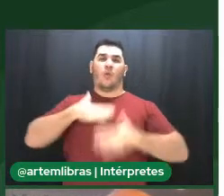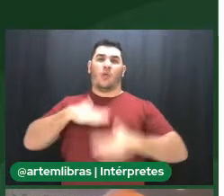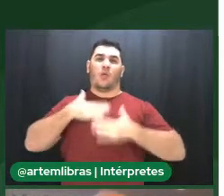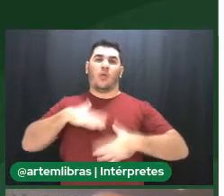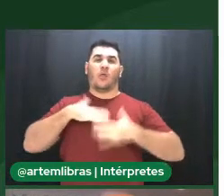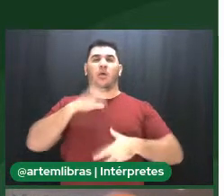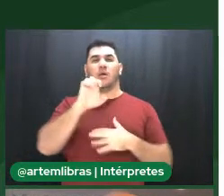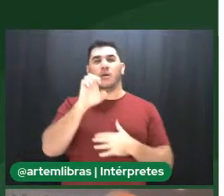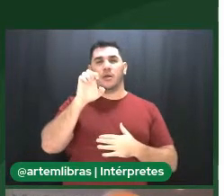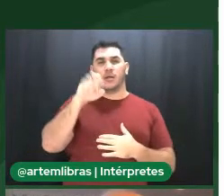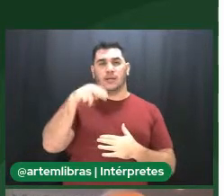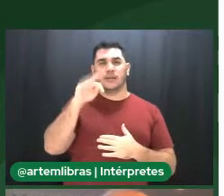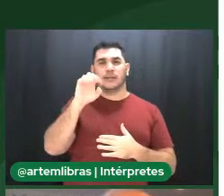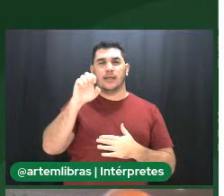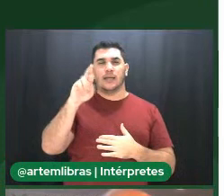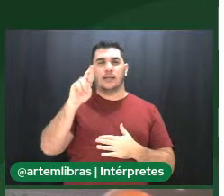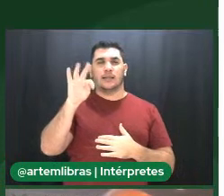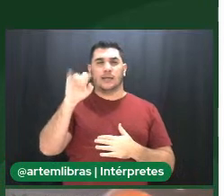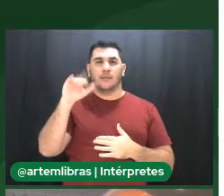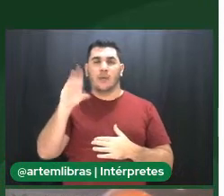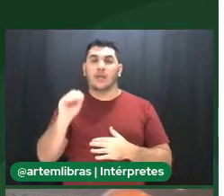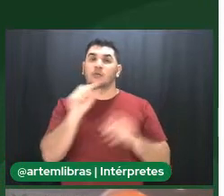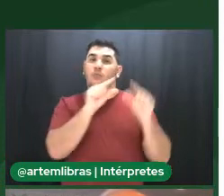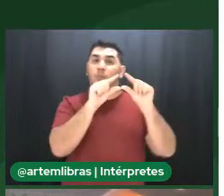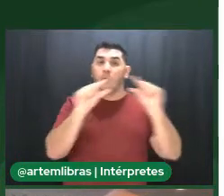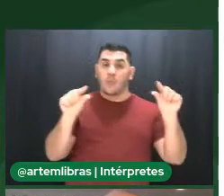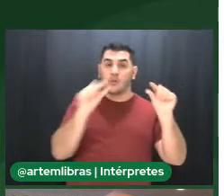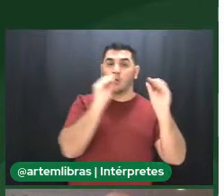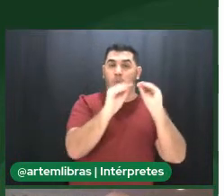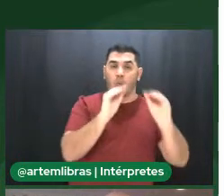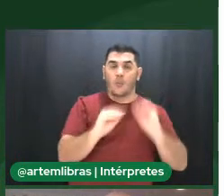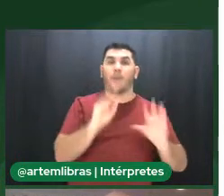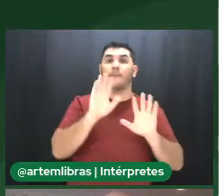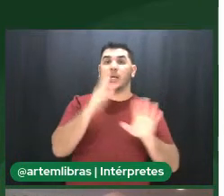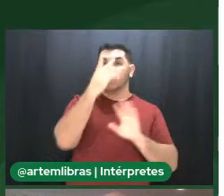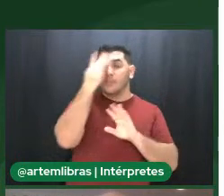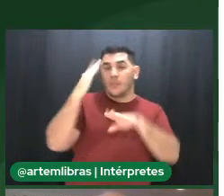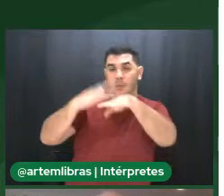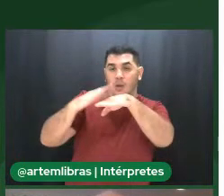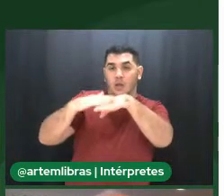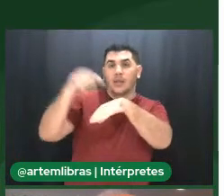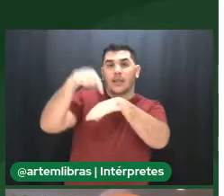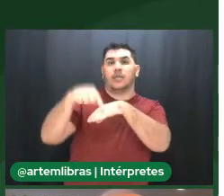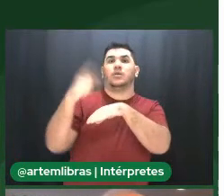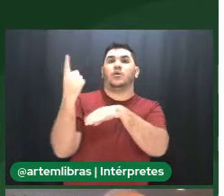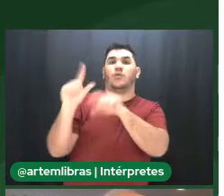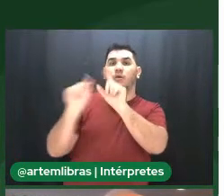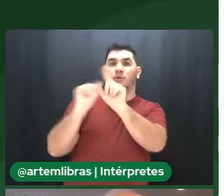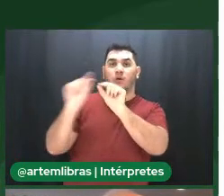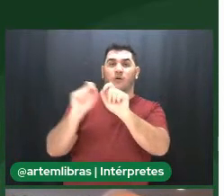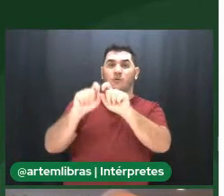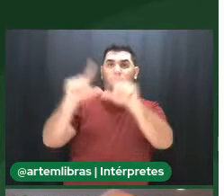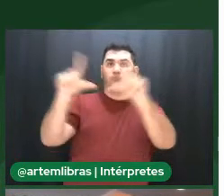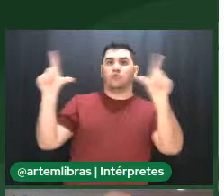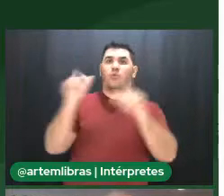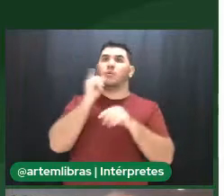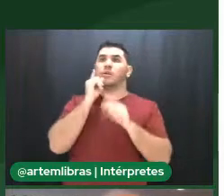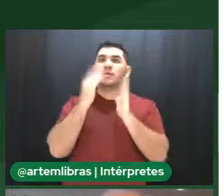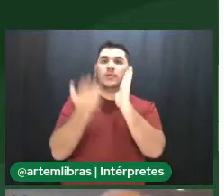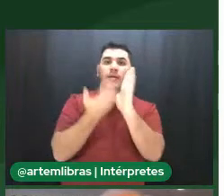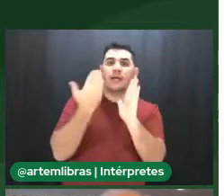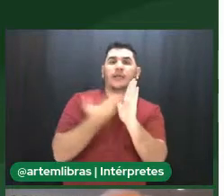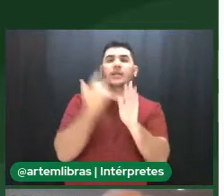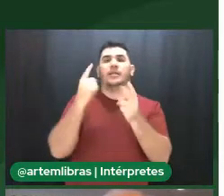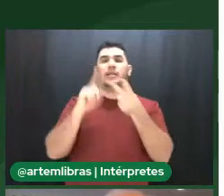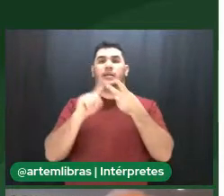sports, you get all the sports stories that you want. So you understand how the recommender works and you're